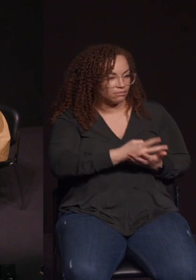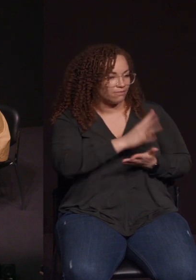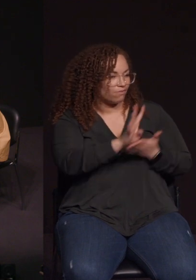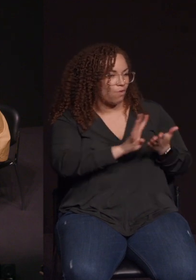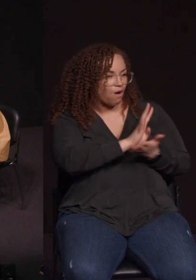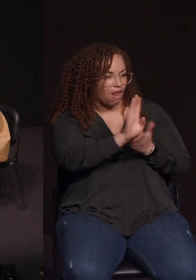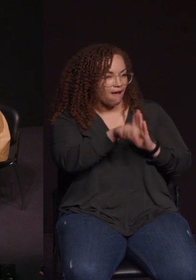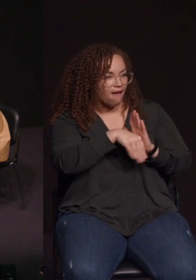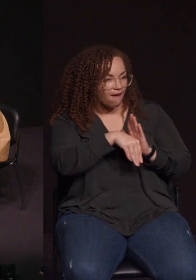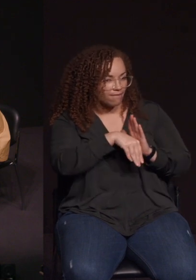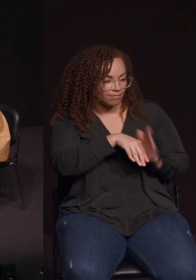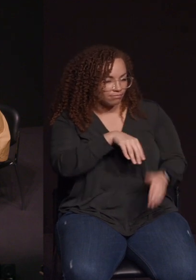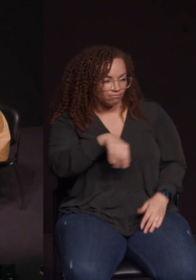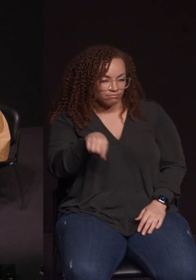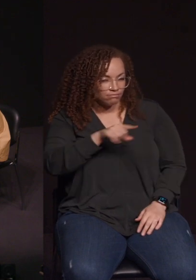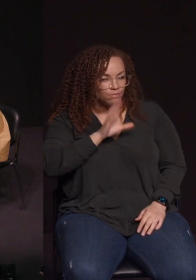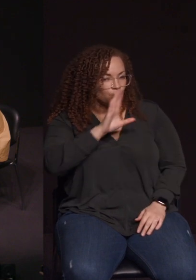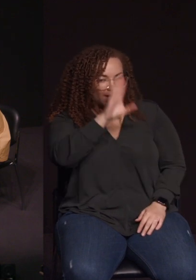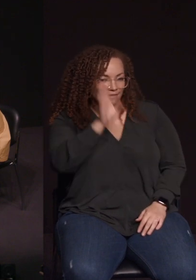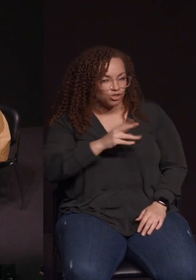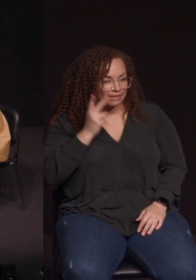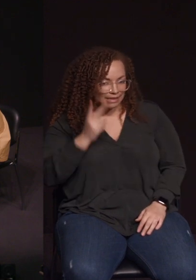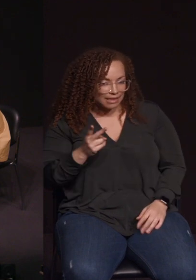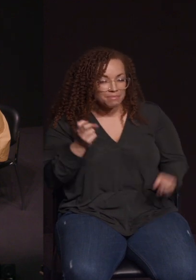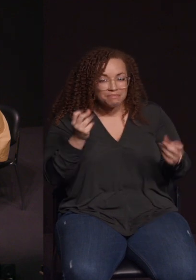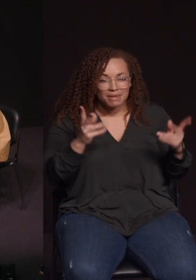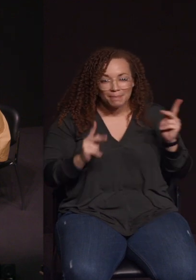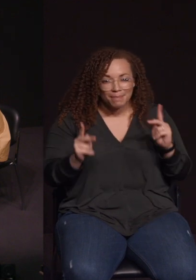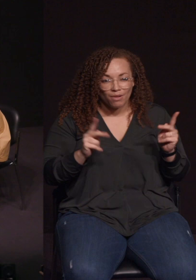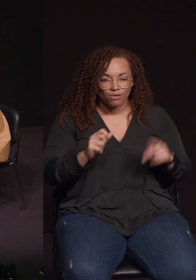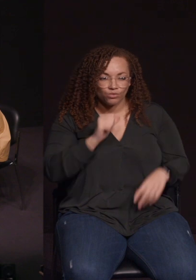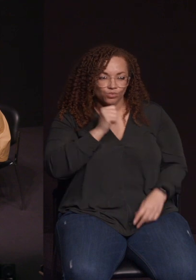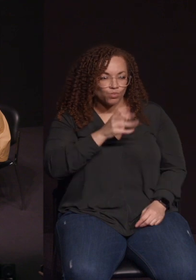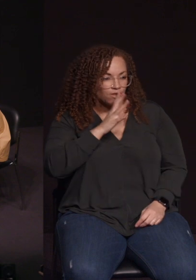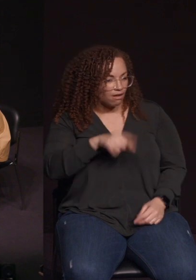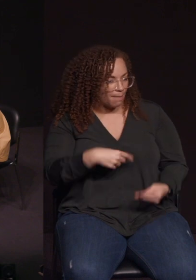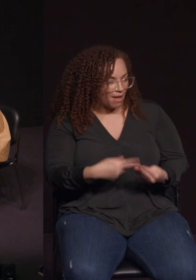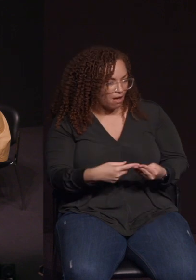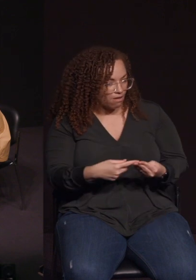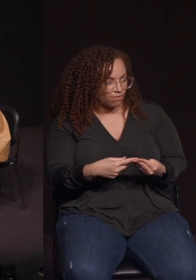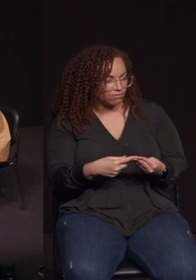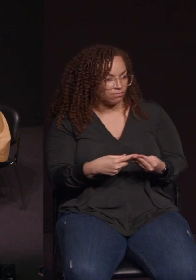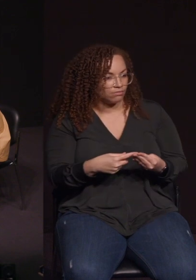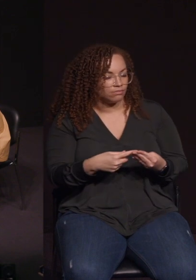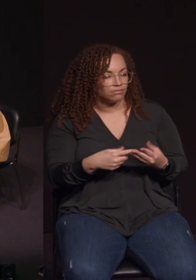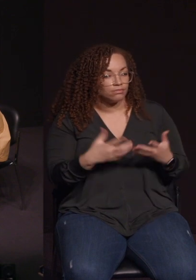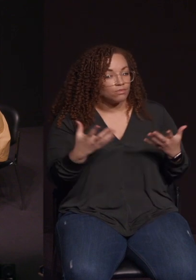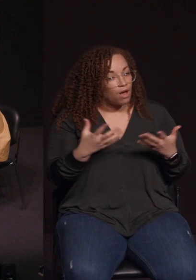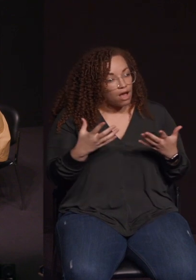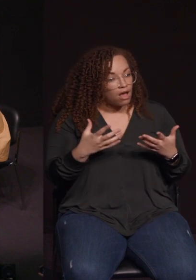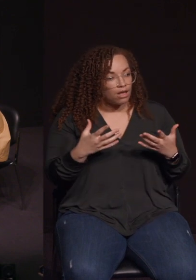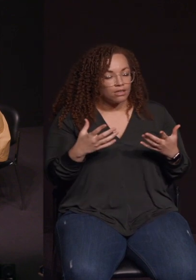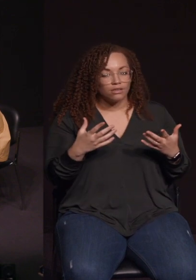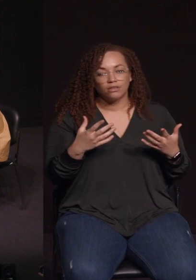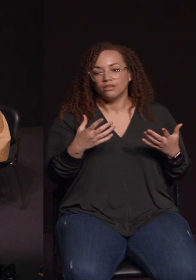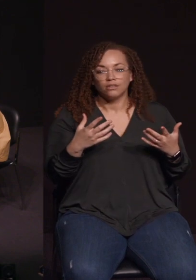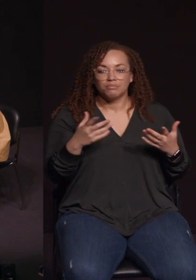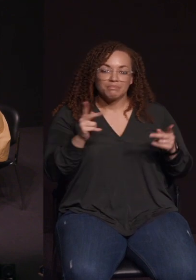My purpose for going over there, a lot of people don't talk about the tanks either. It's a lot of people who lost their livelihood, their